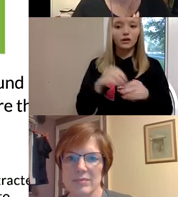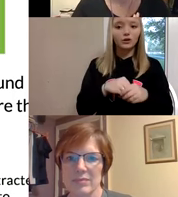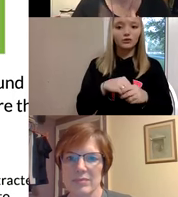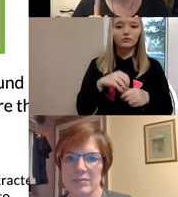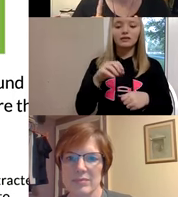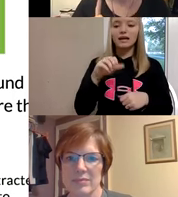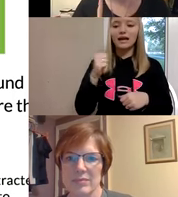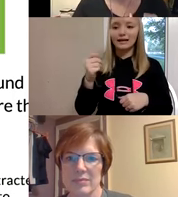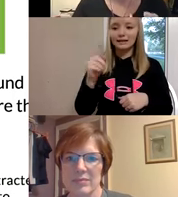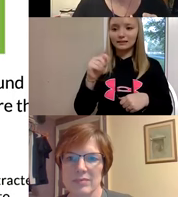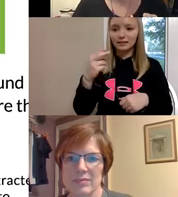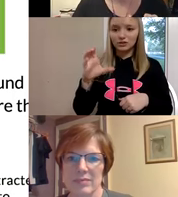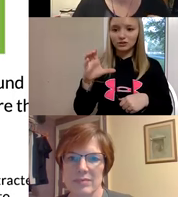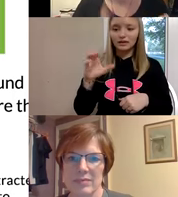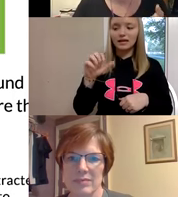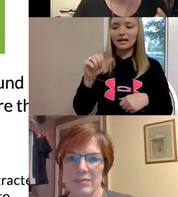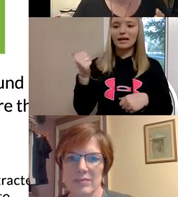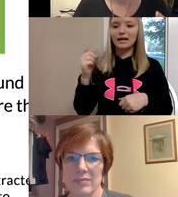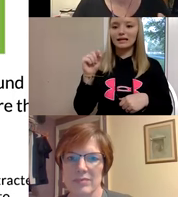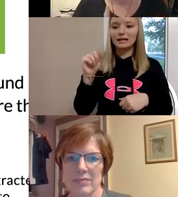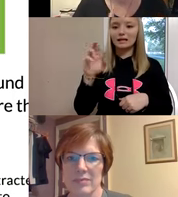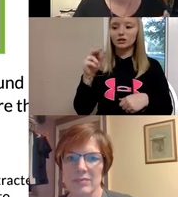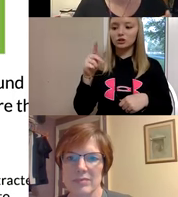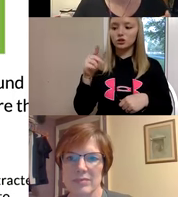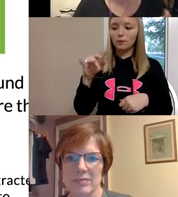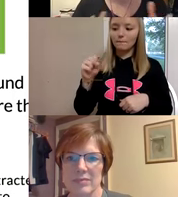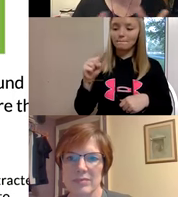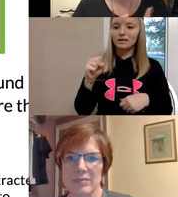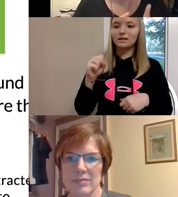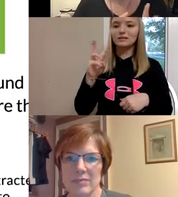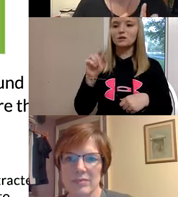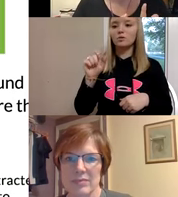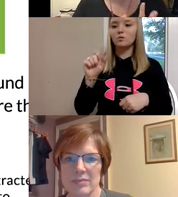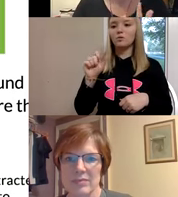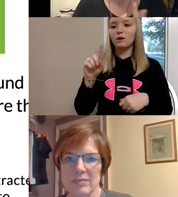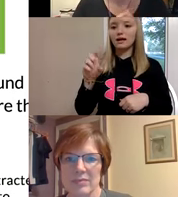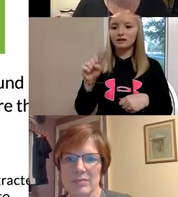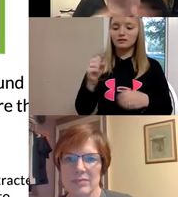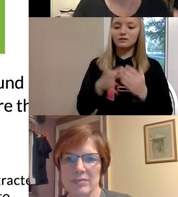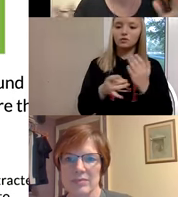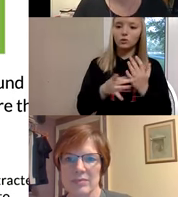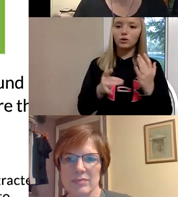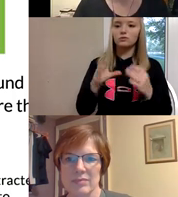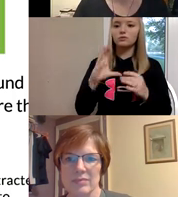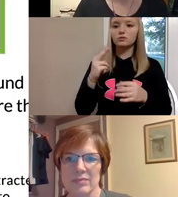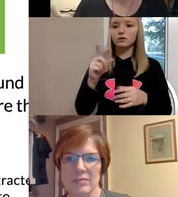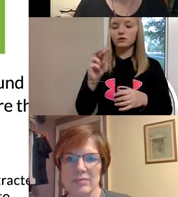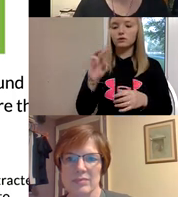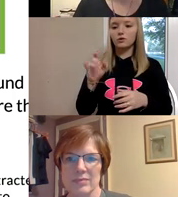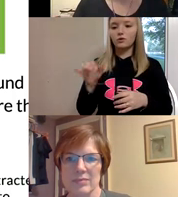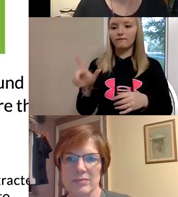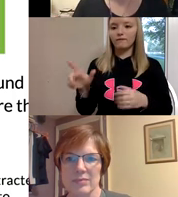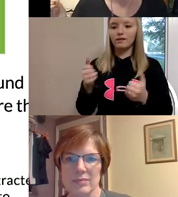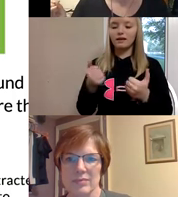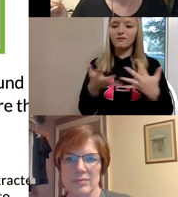THC, any terpenes, any waxes, any other oils, chlorophyll, everything that's not CBD